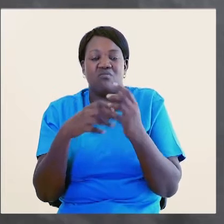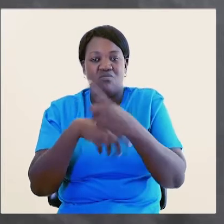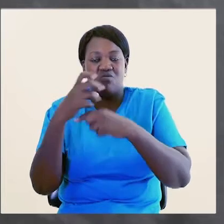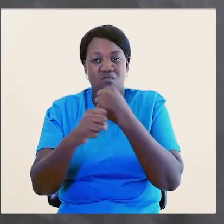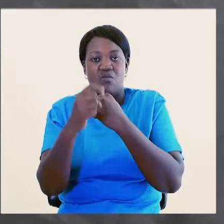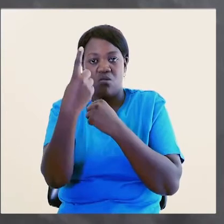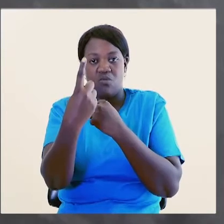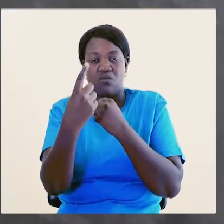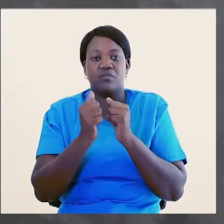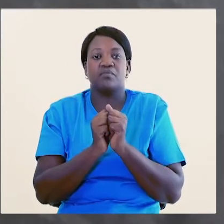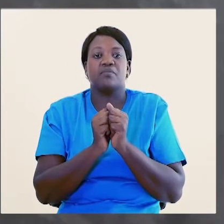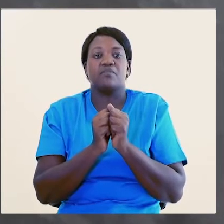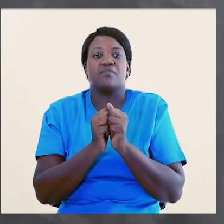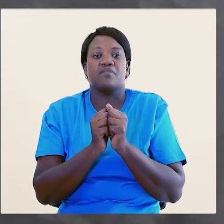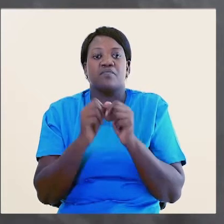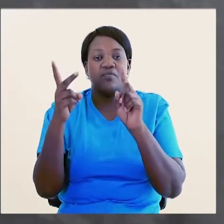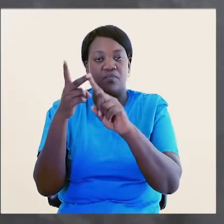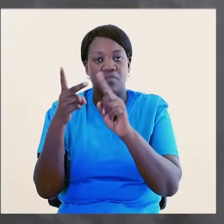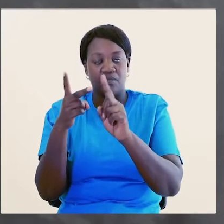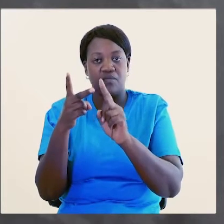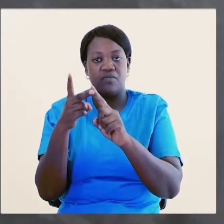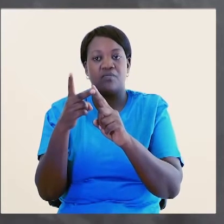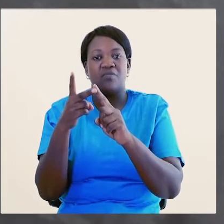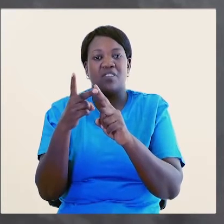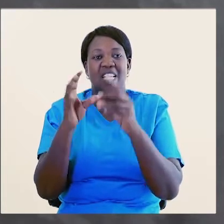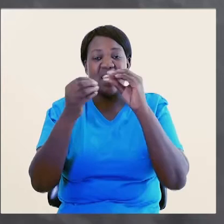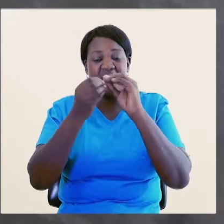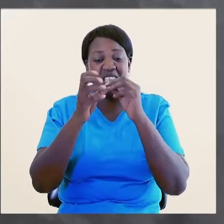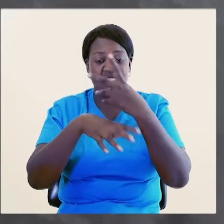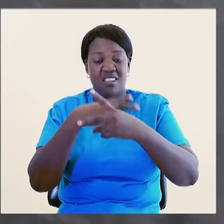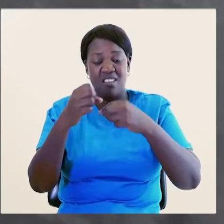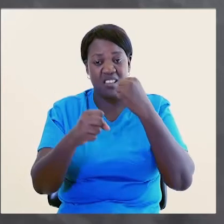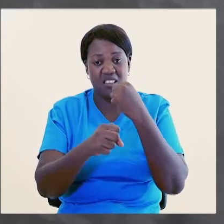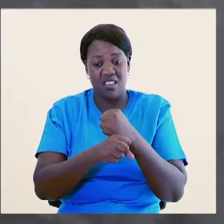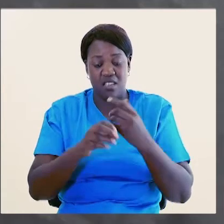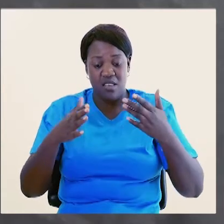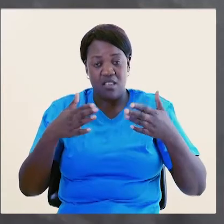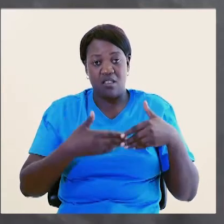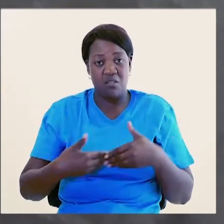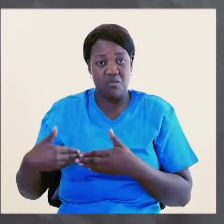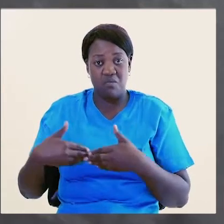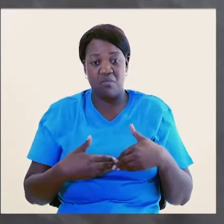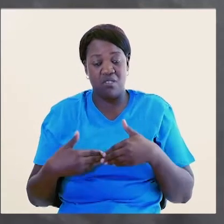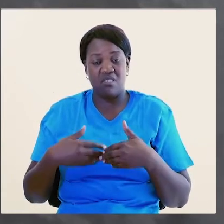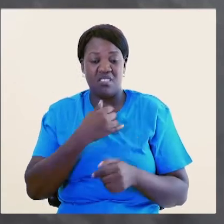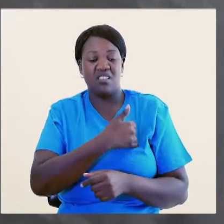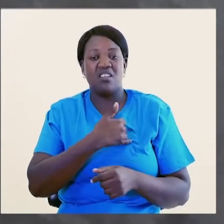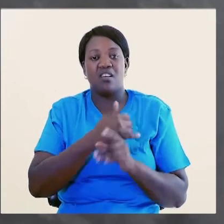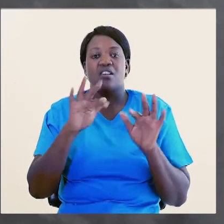1 year. Life expectancy, the average number of years a newborn baby can expect to